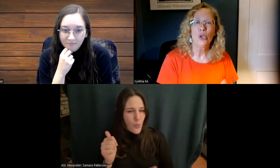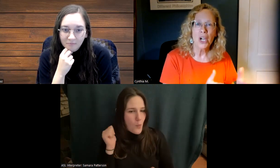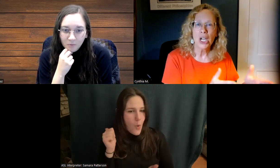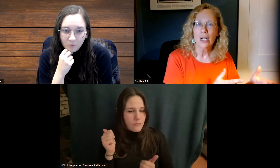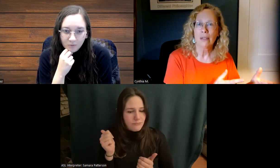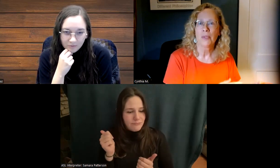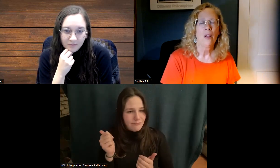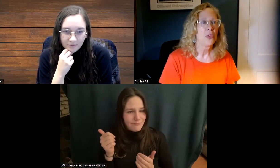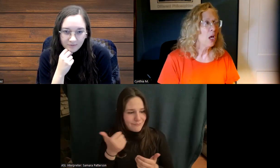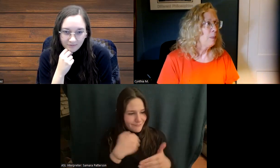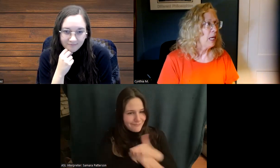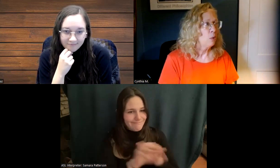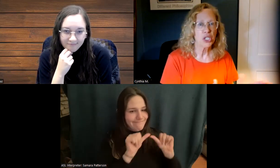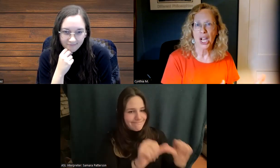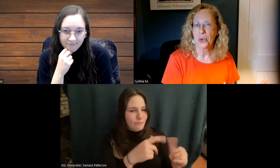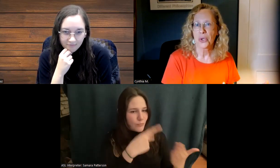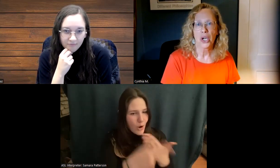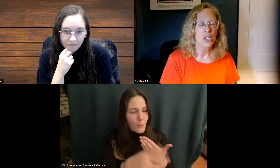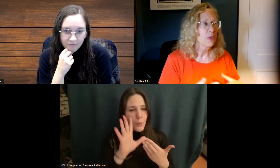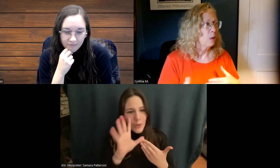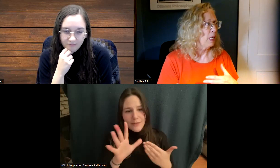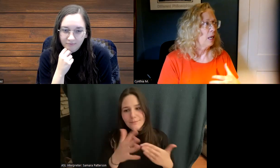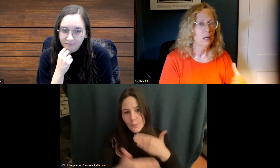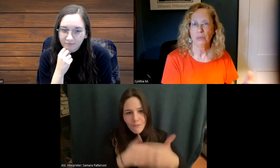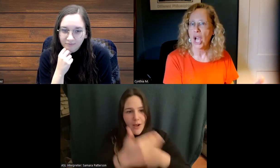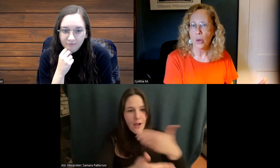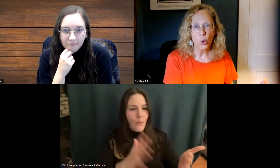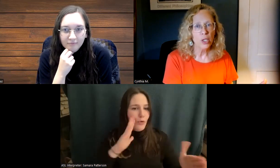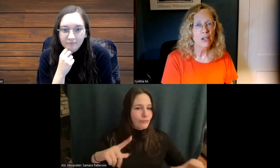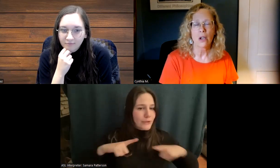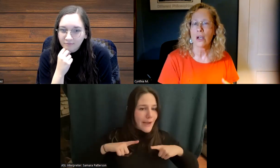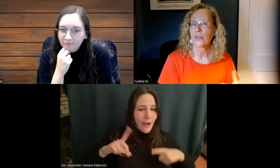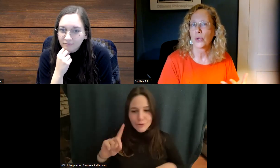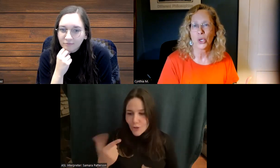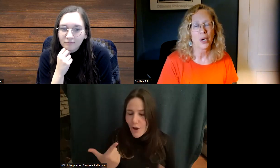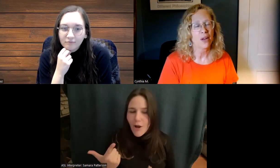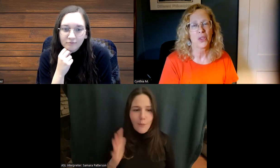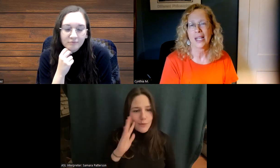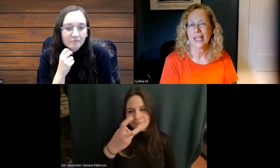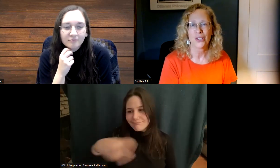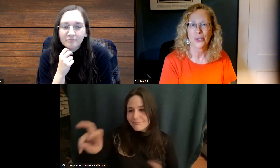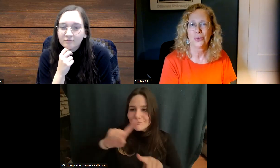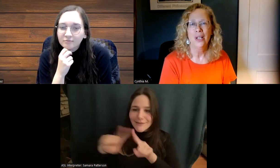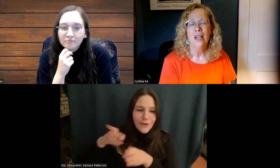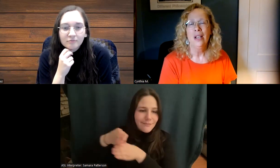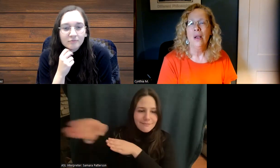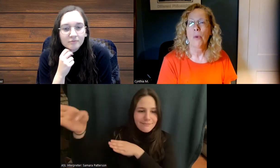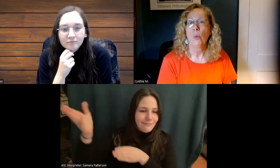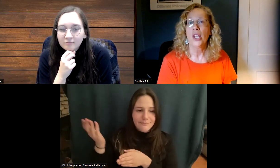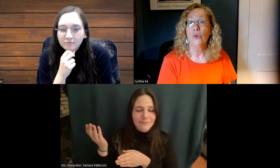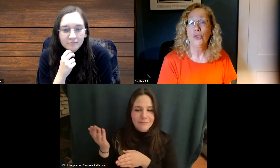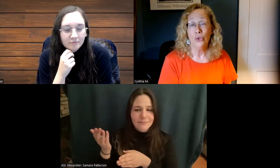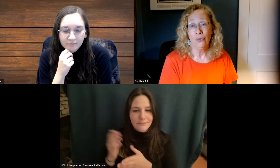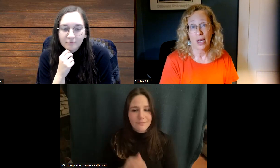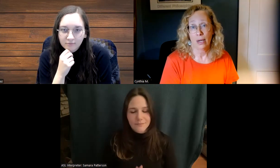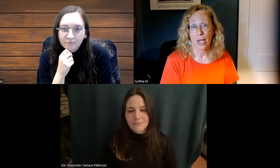They'll move on. They'll be a retired dog. They'll be a non-working dog. They'll do whatever they need to do. But